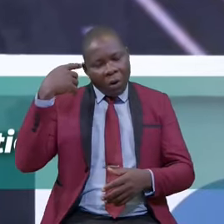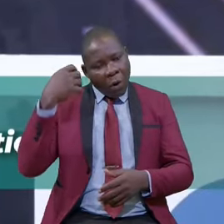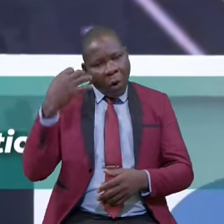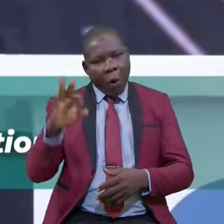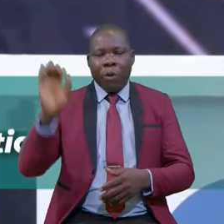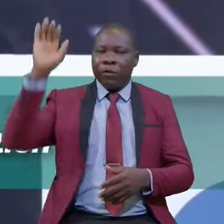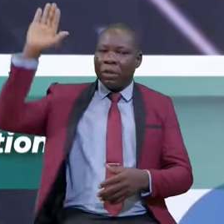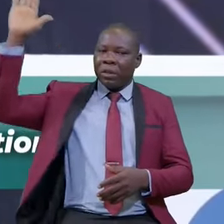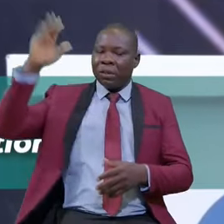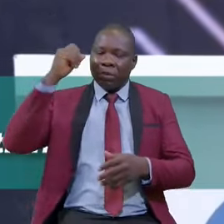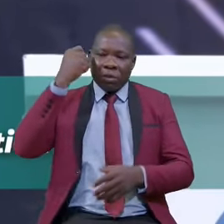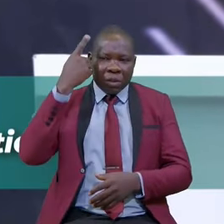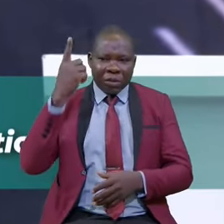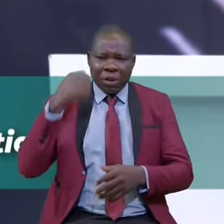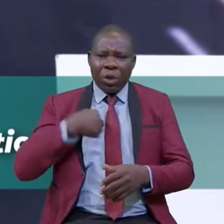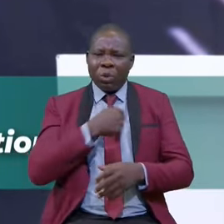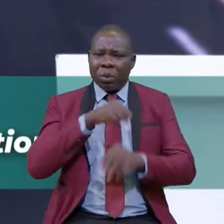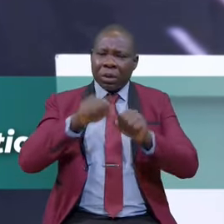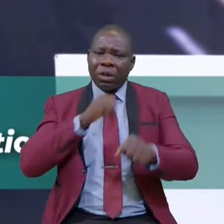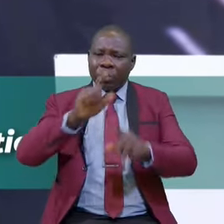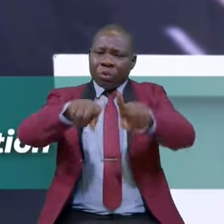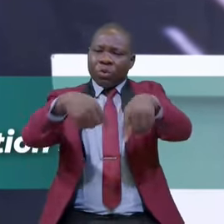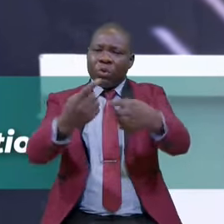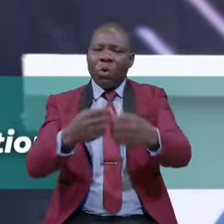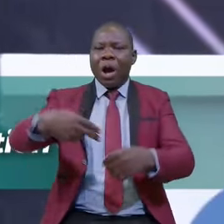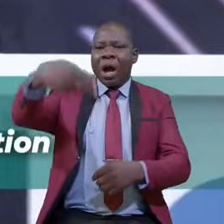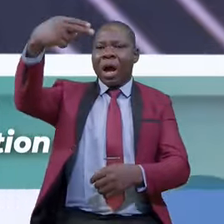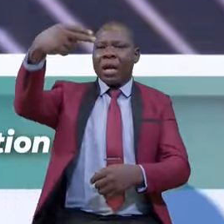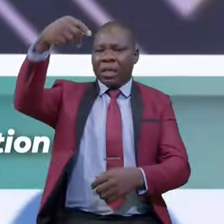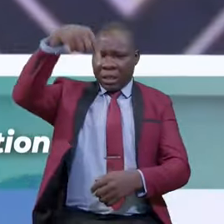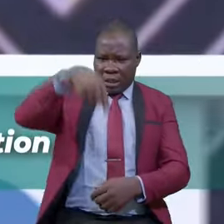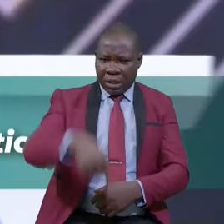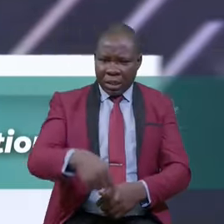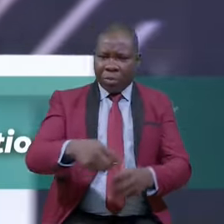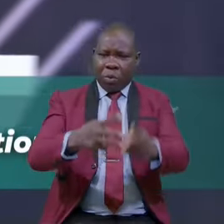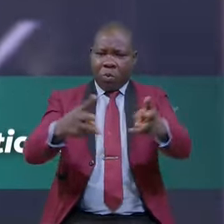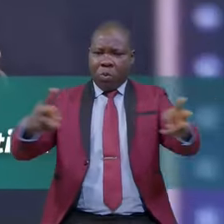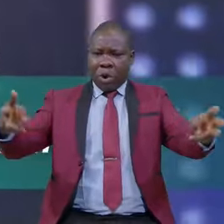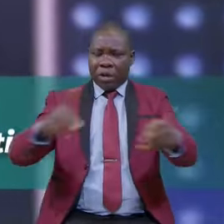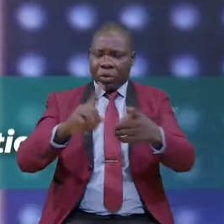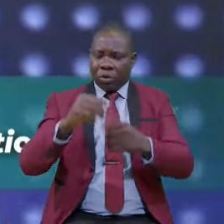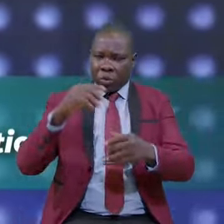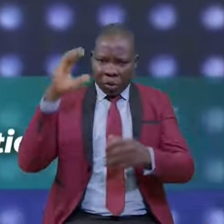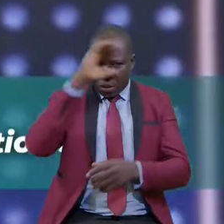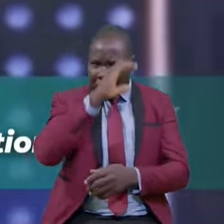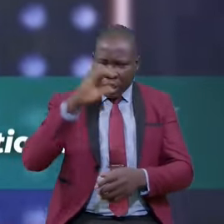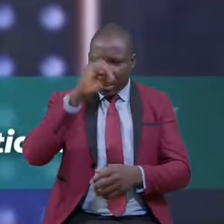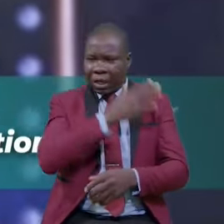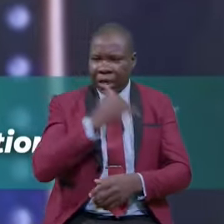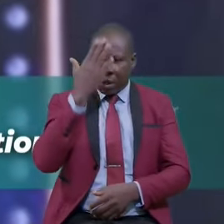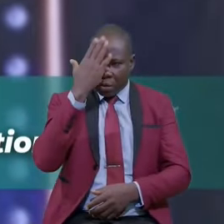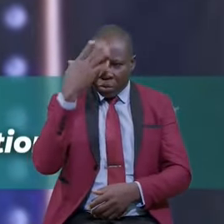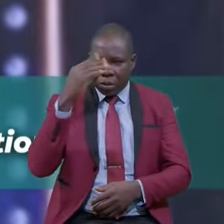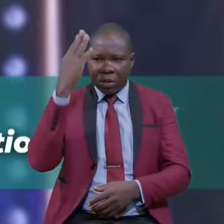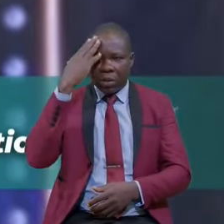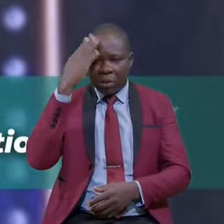wide and know the wisdom, the knowledge, and the understanding of the Lord. He tells us in verse